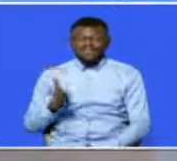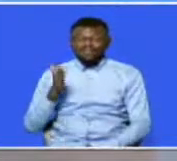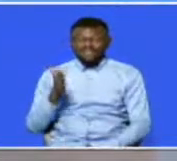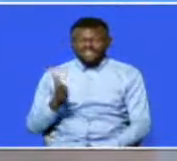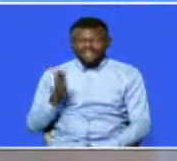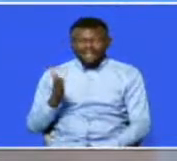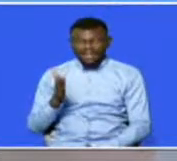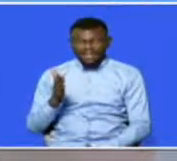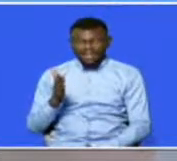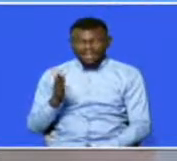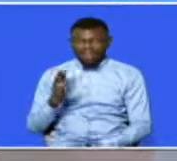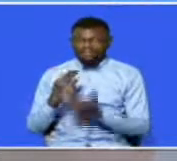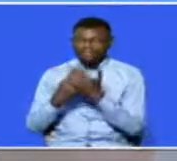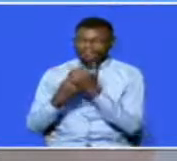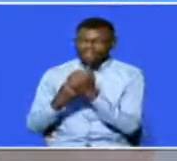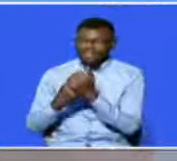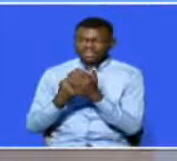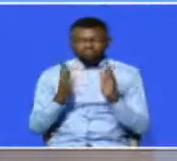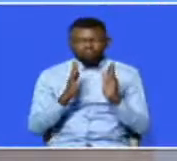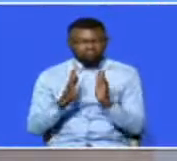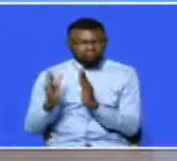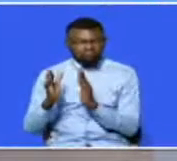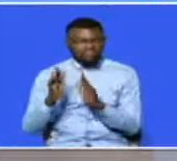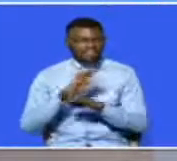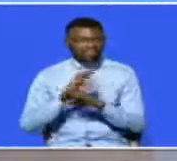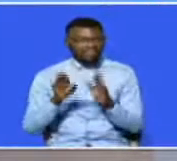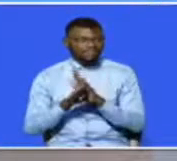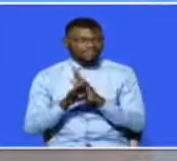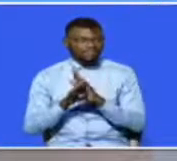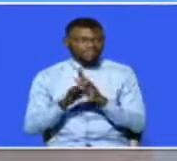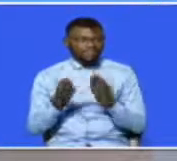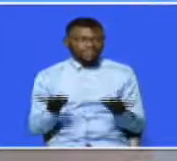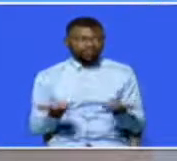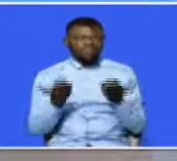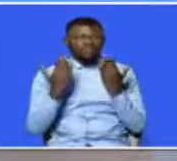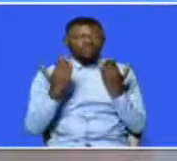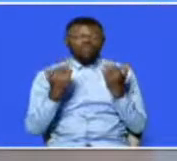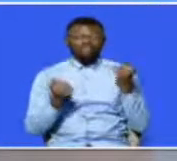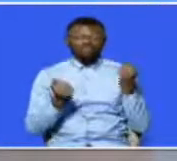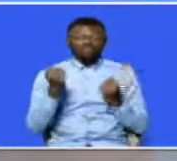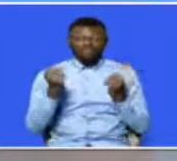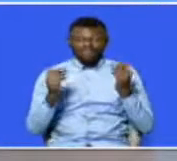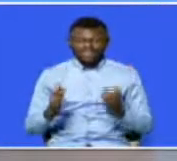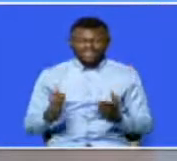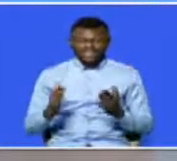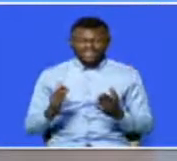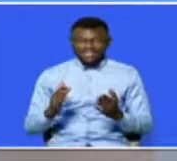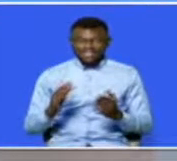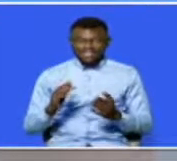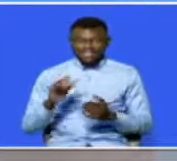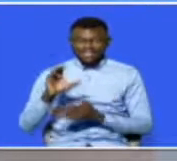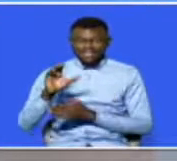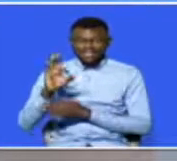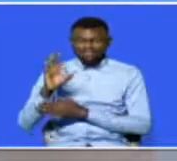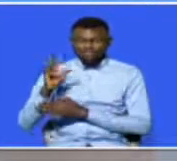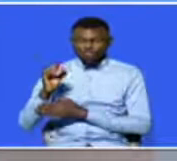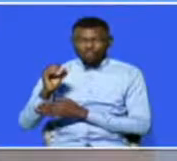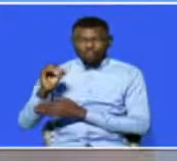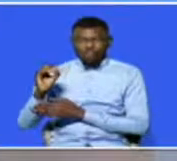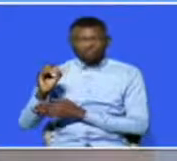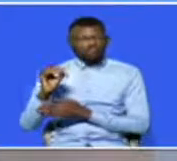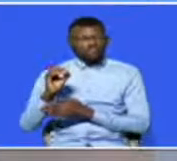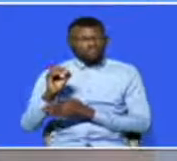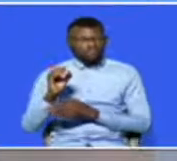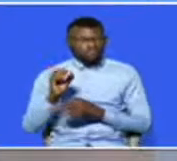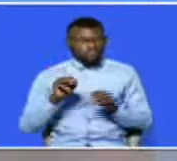sponsors and long-term partners have put up all plans to improve the local standings for drivers in the world event. CFAO Motors Managing Director